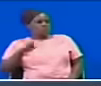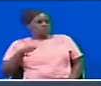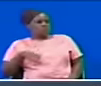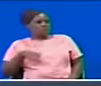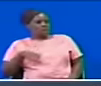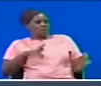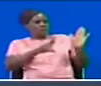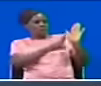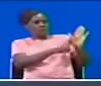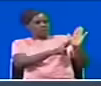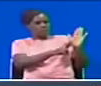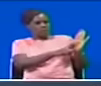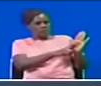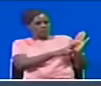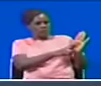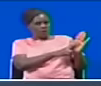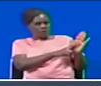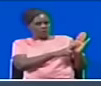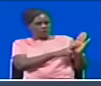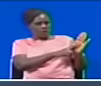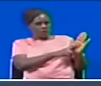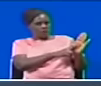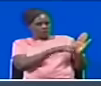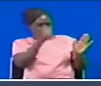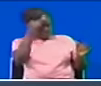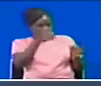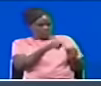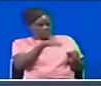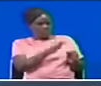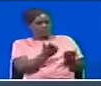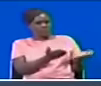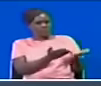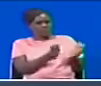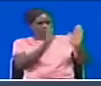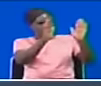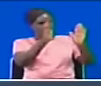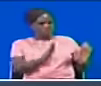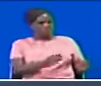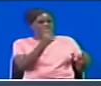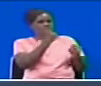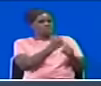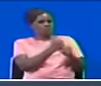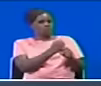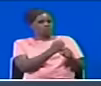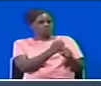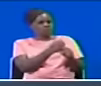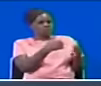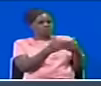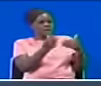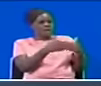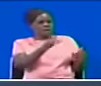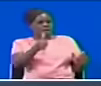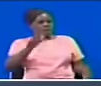to really, and any woman who's in election, to remember that they are actually serving such an important role as a visible symbol to other